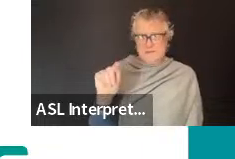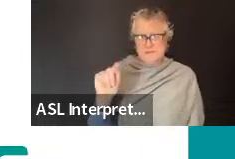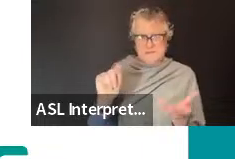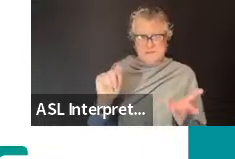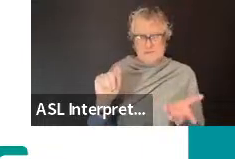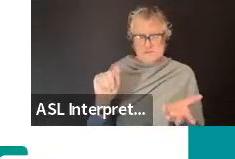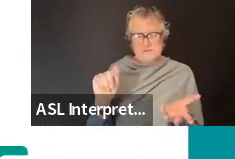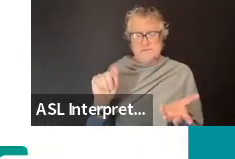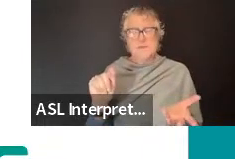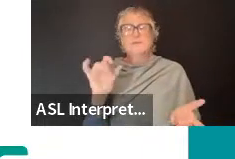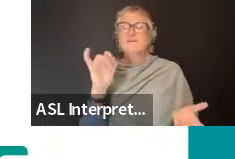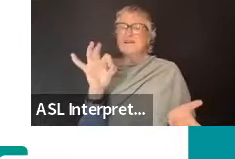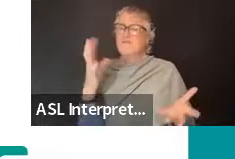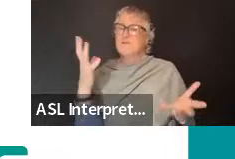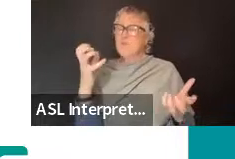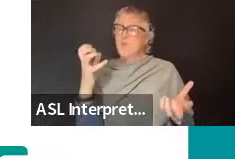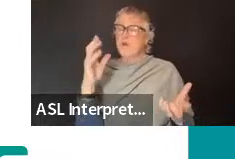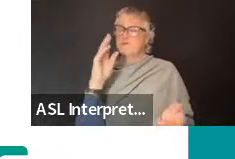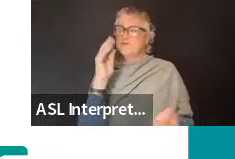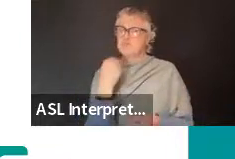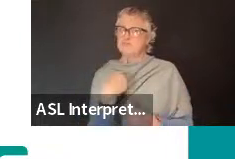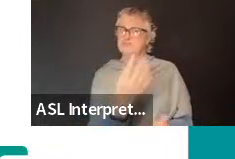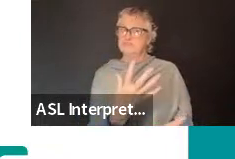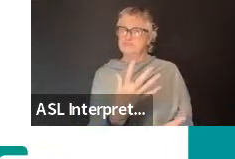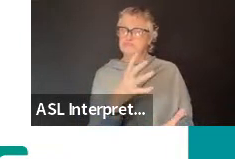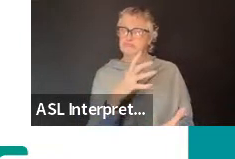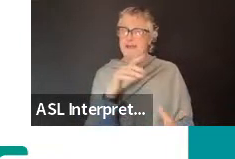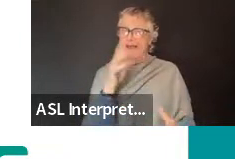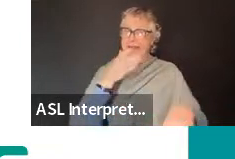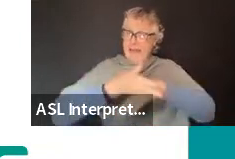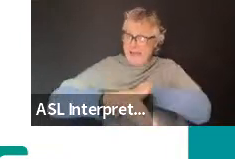input after the meeting, you may email comments to